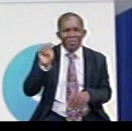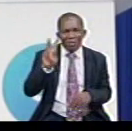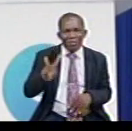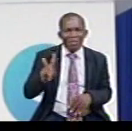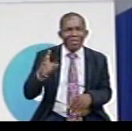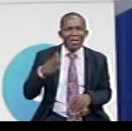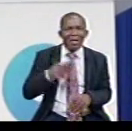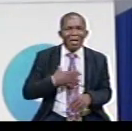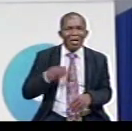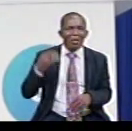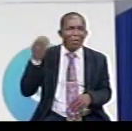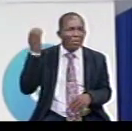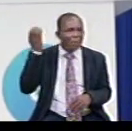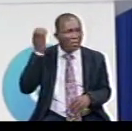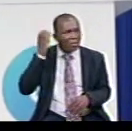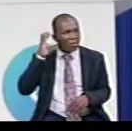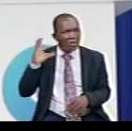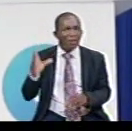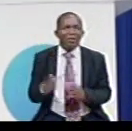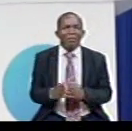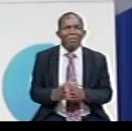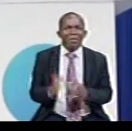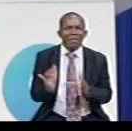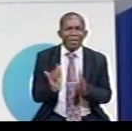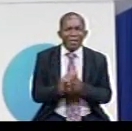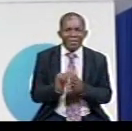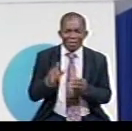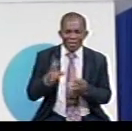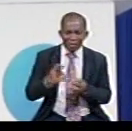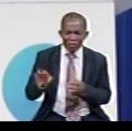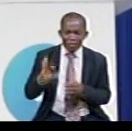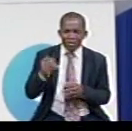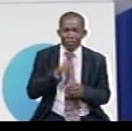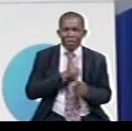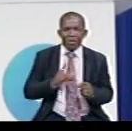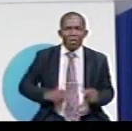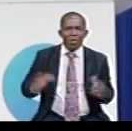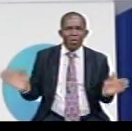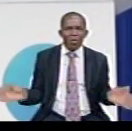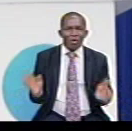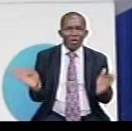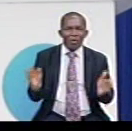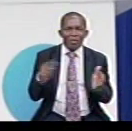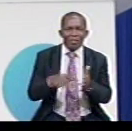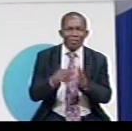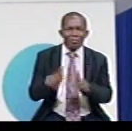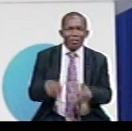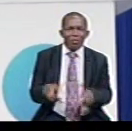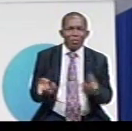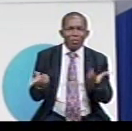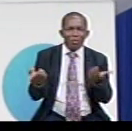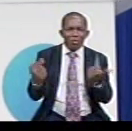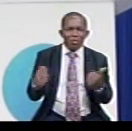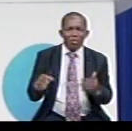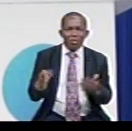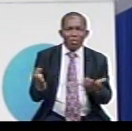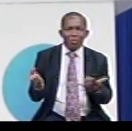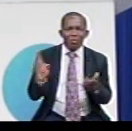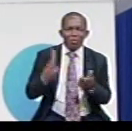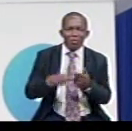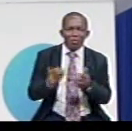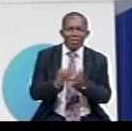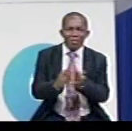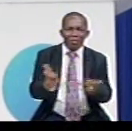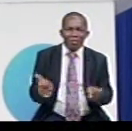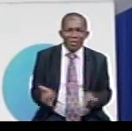will stir up their spirit, will stir up their heart to come to the Alpha location, which is the Independence Square, and also in the other regions,